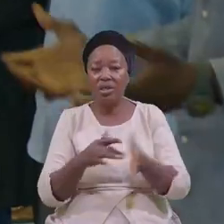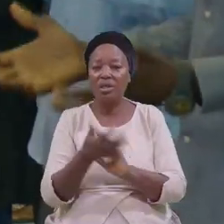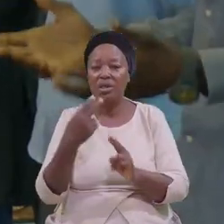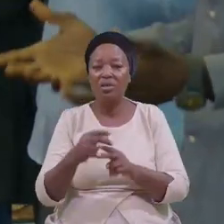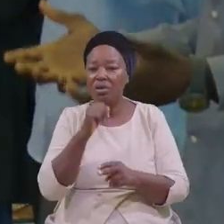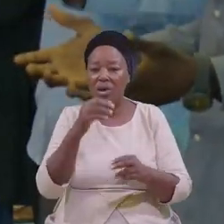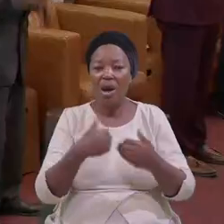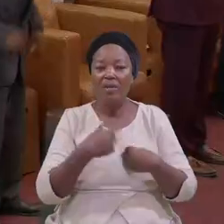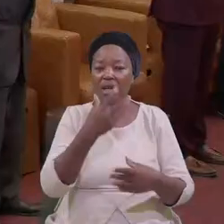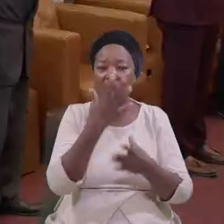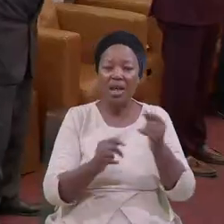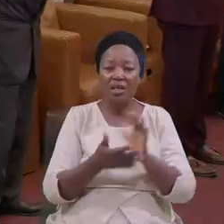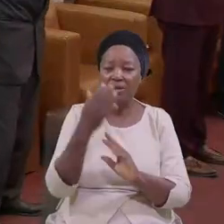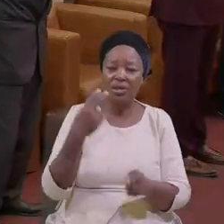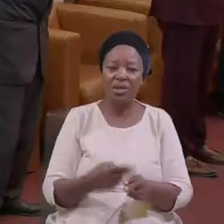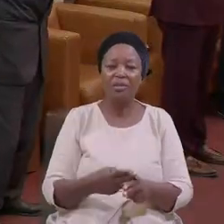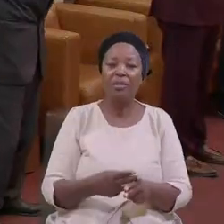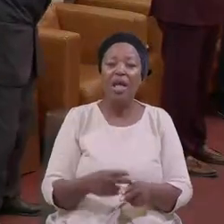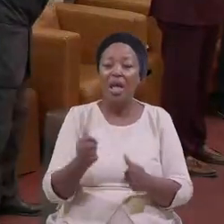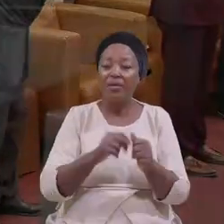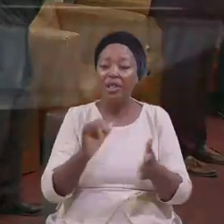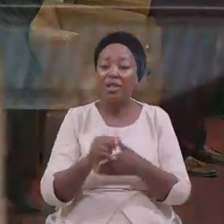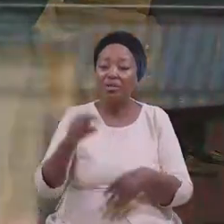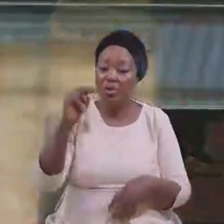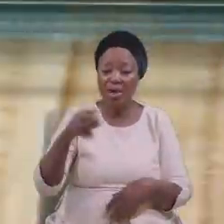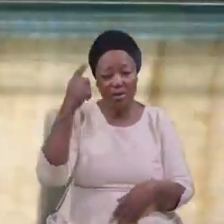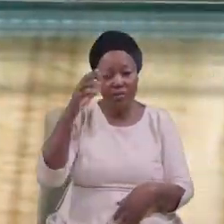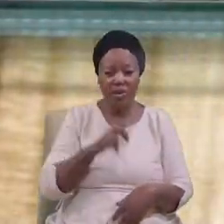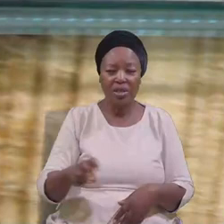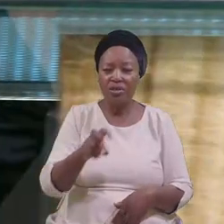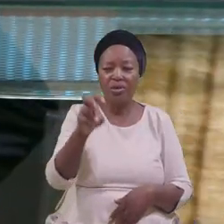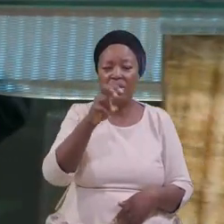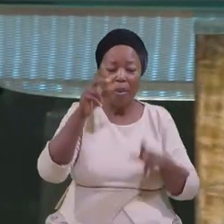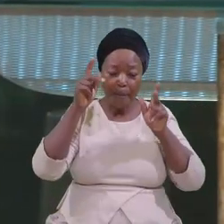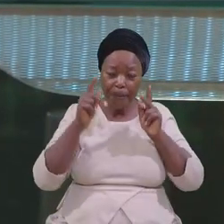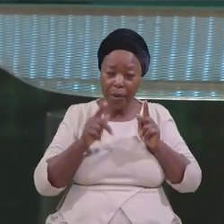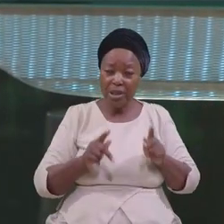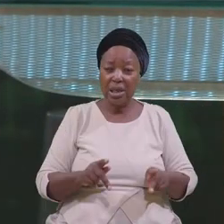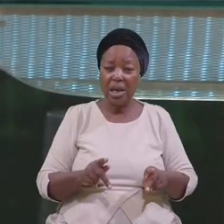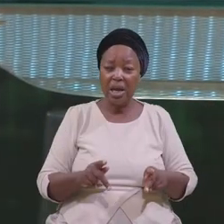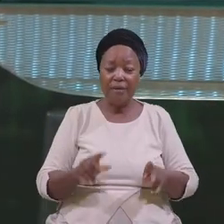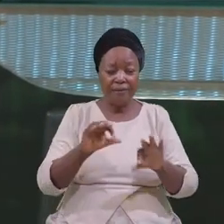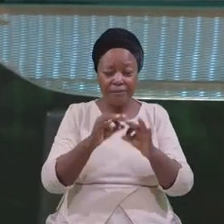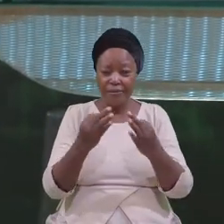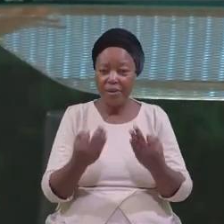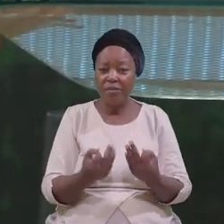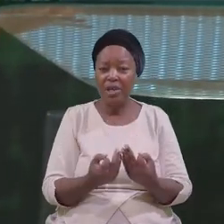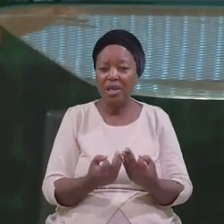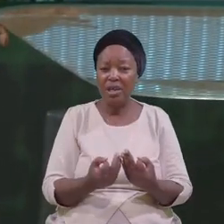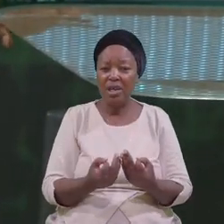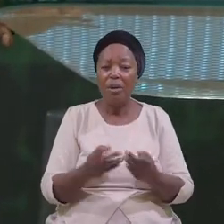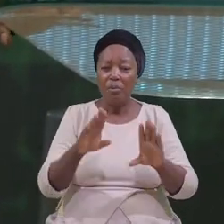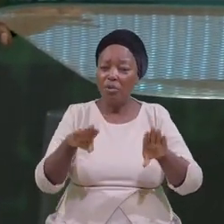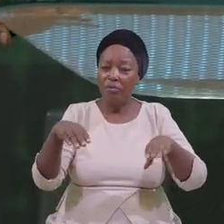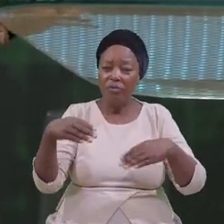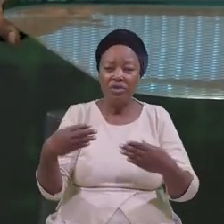lack. Everything you need for the journey, personal, family,